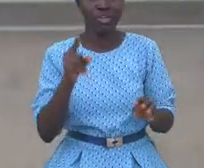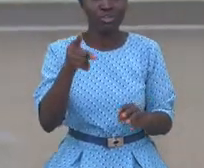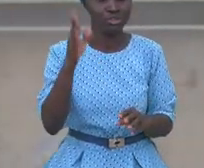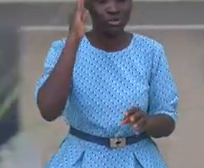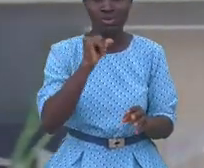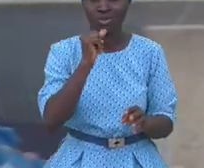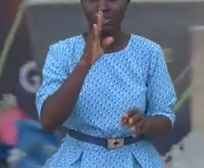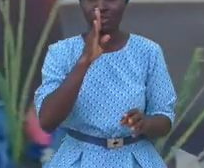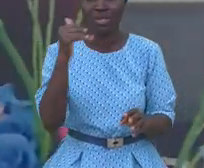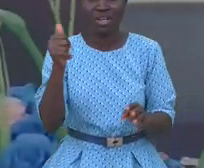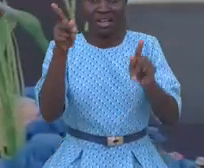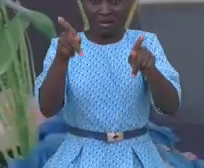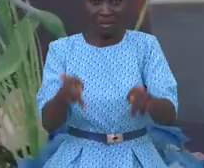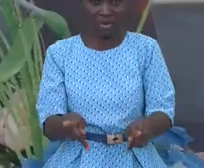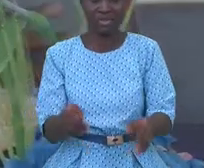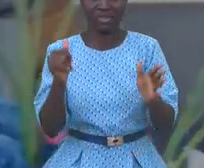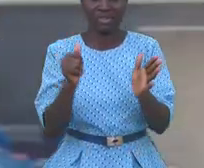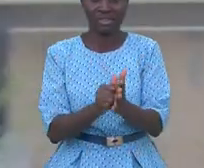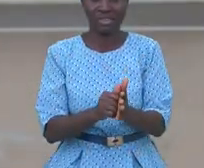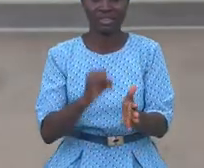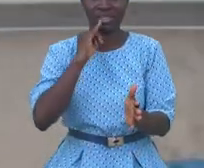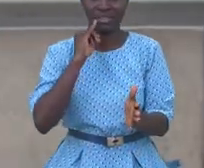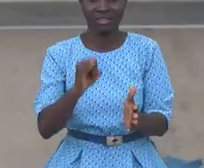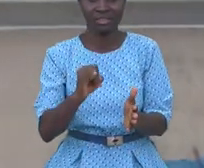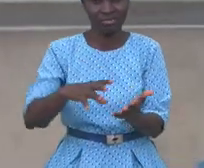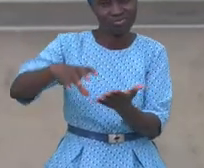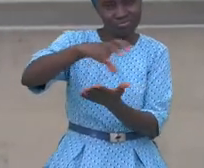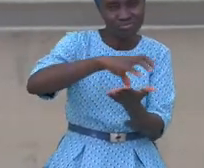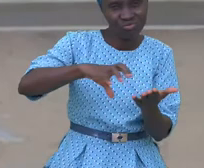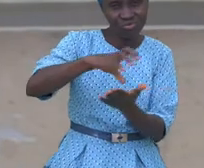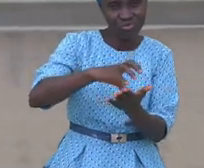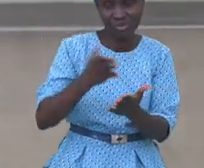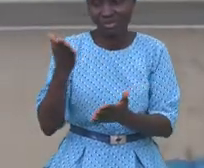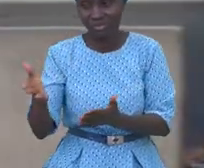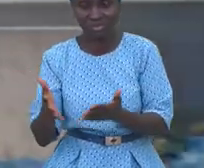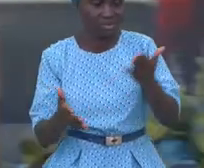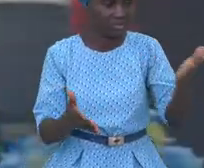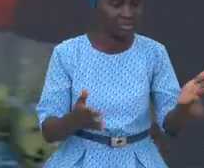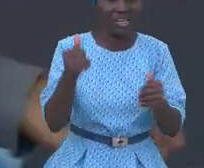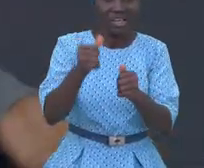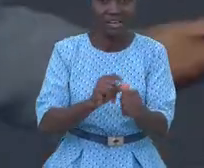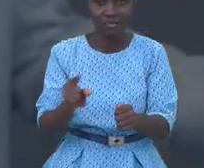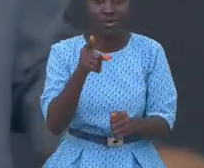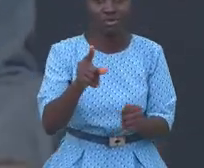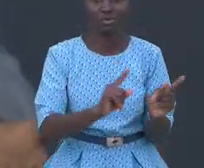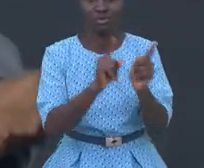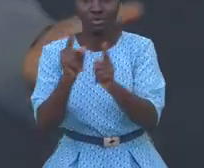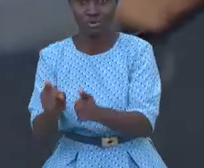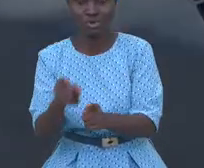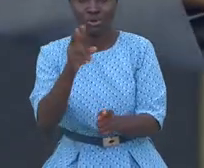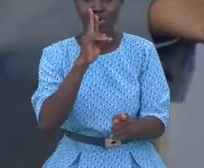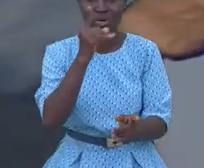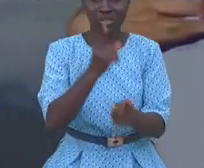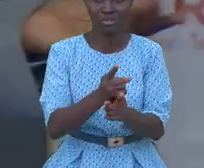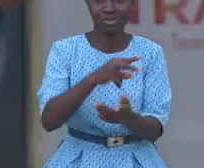vacillating personality. It's here, it's there, and everywhere he goes, it just vacillates. He